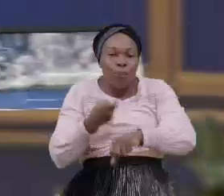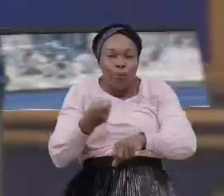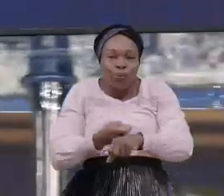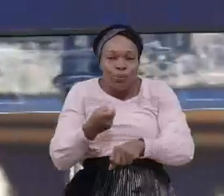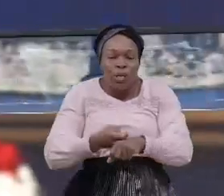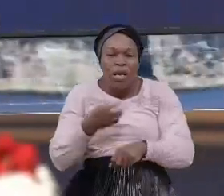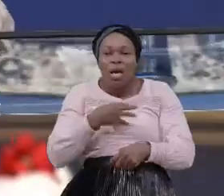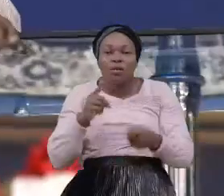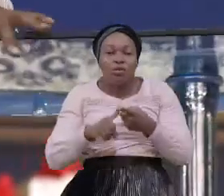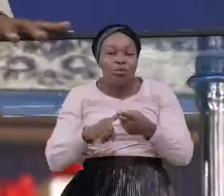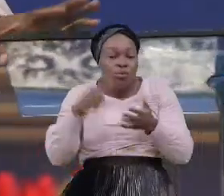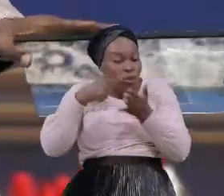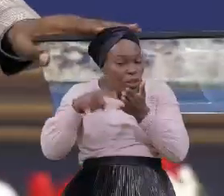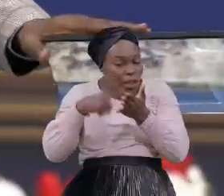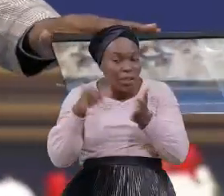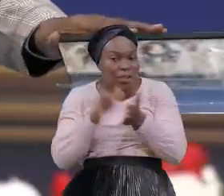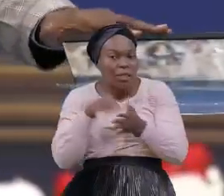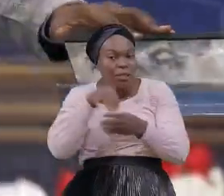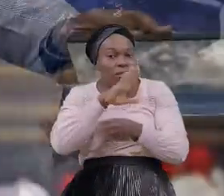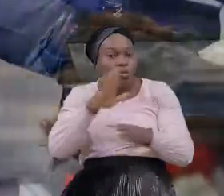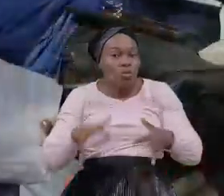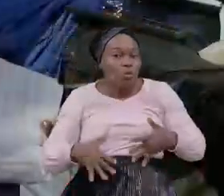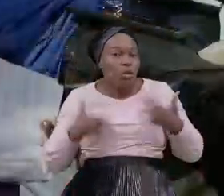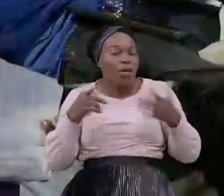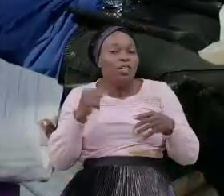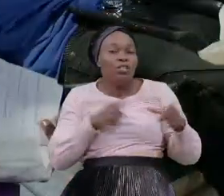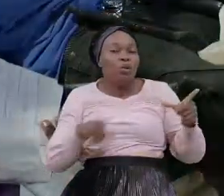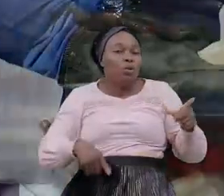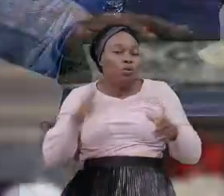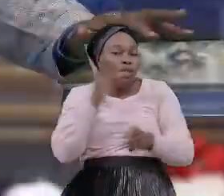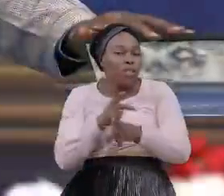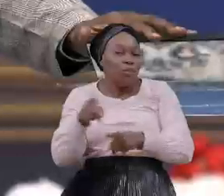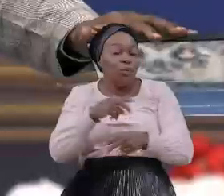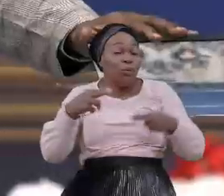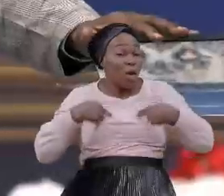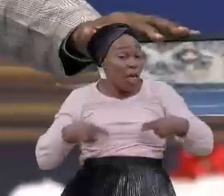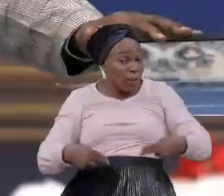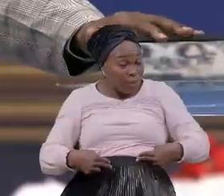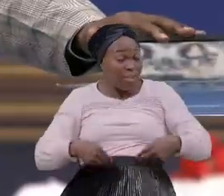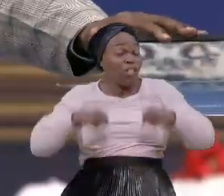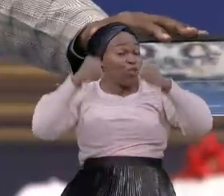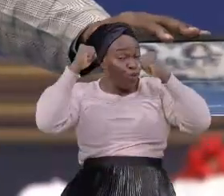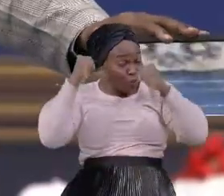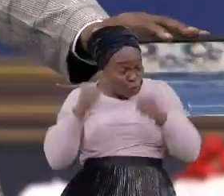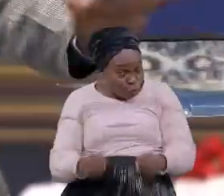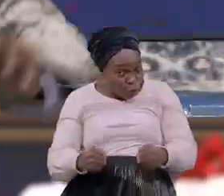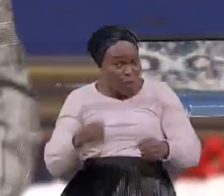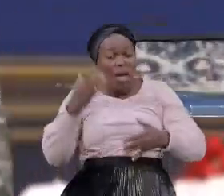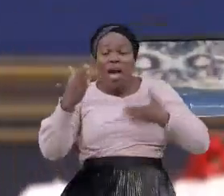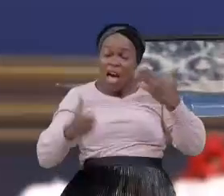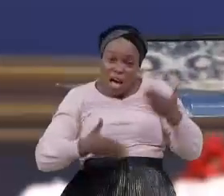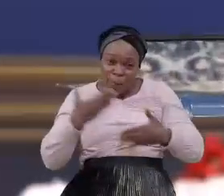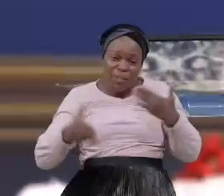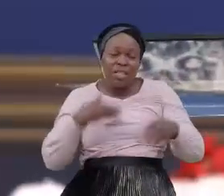The Lord will keep you healthy. Amen. Merry. Amen. Happy.